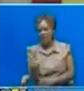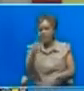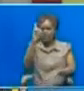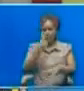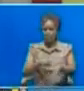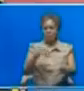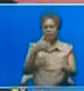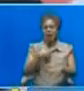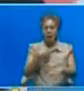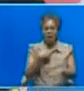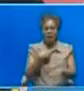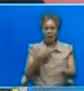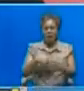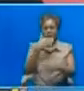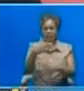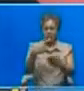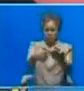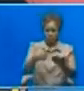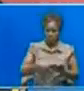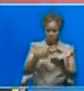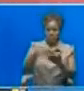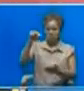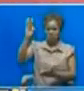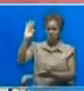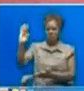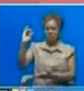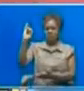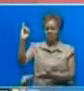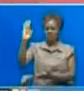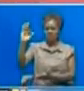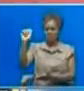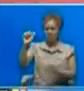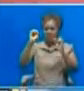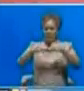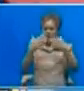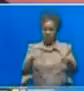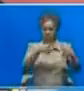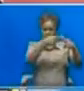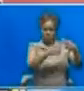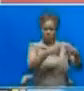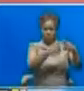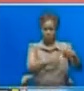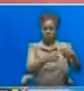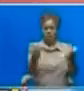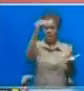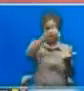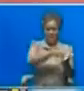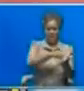time they were not habitable. After discussions with FIFA, we agreed that we have to renovate this